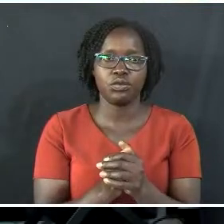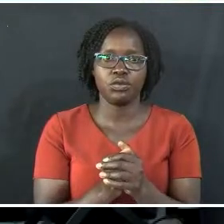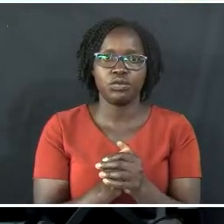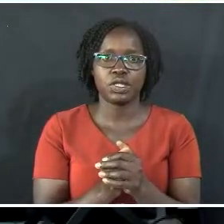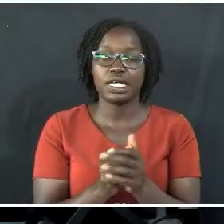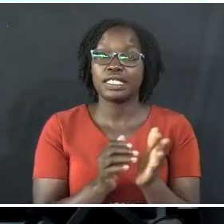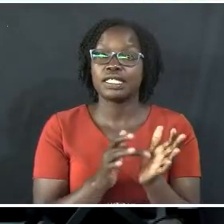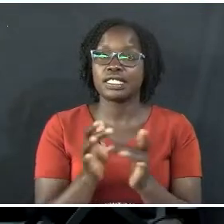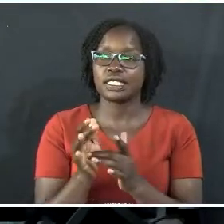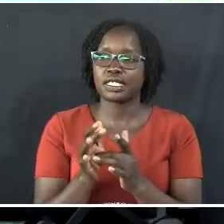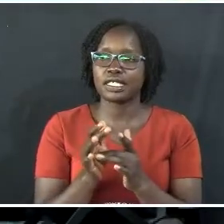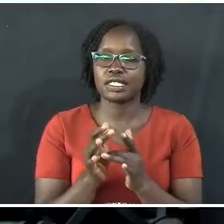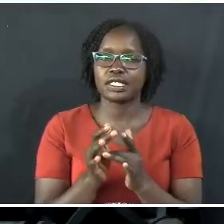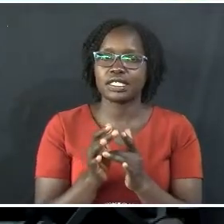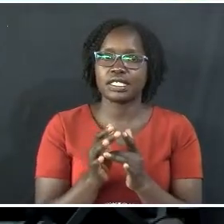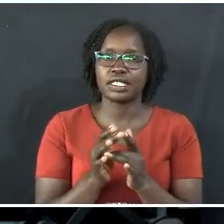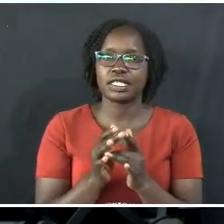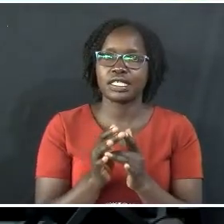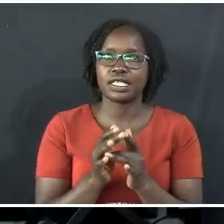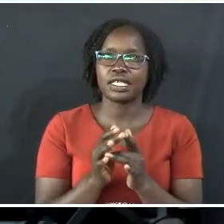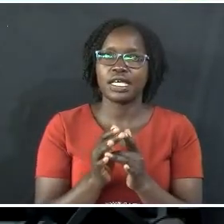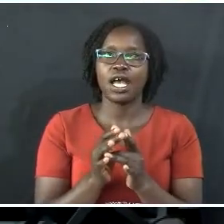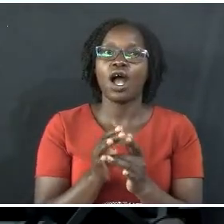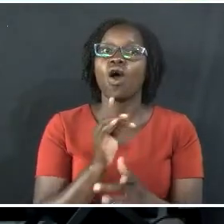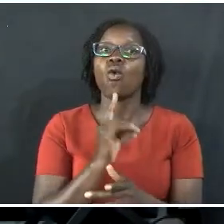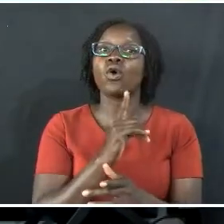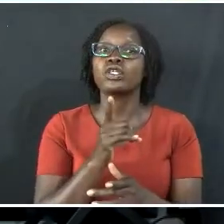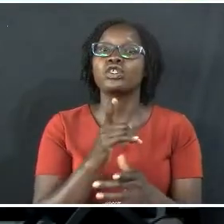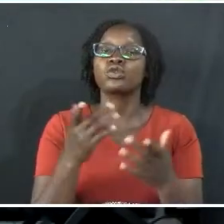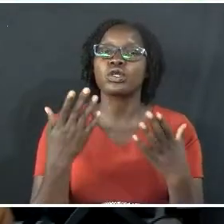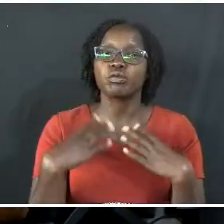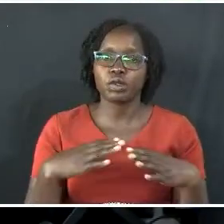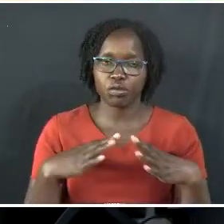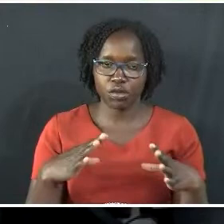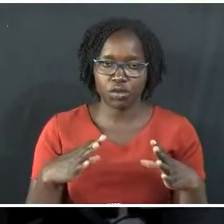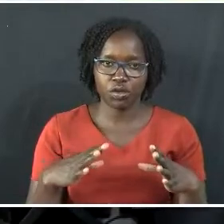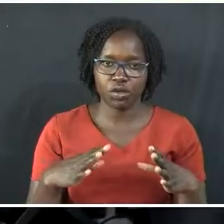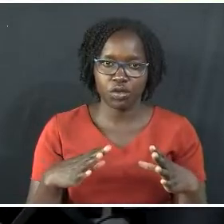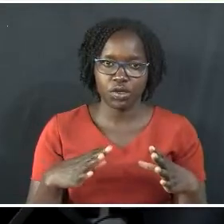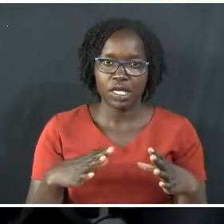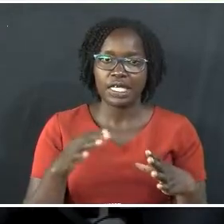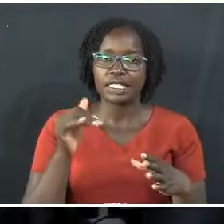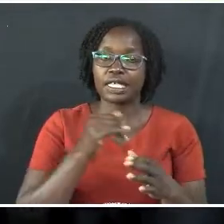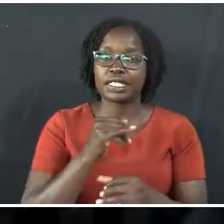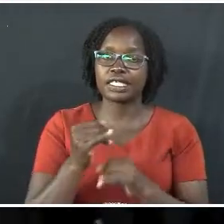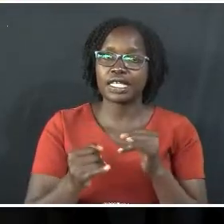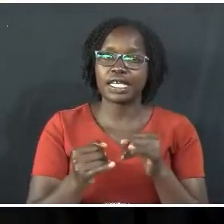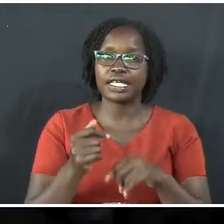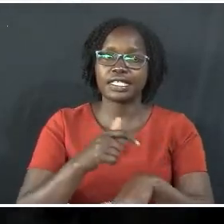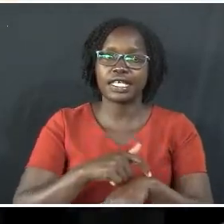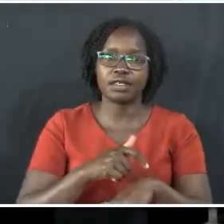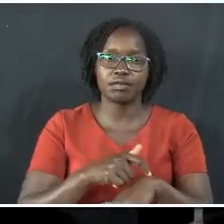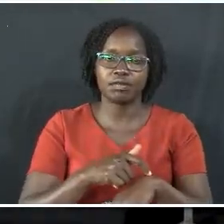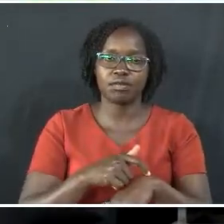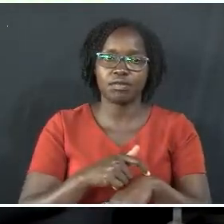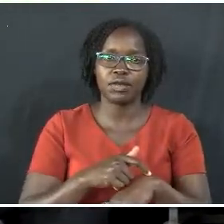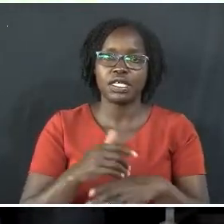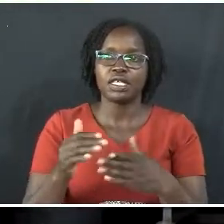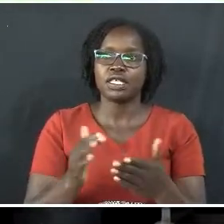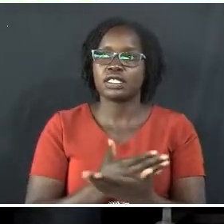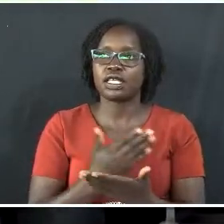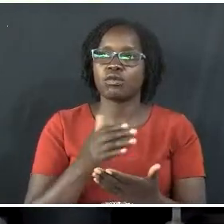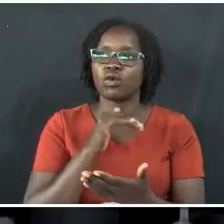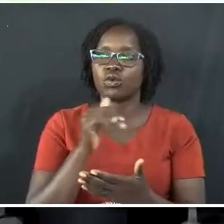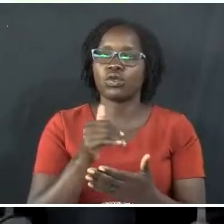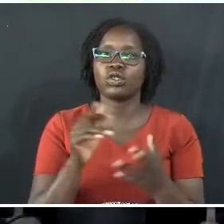But Jesus sounds a warning to the people that in the end time, some will